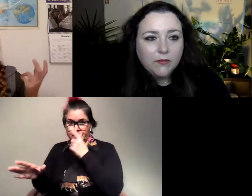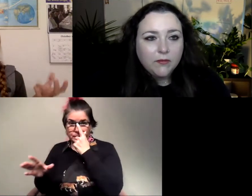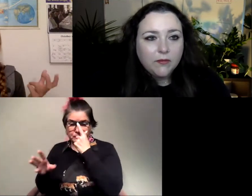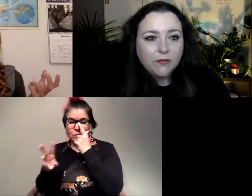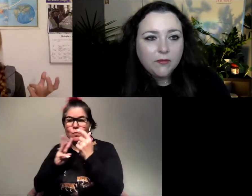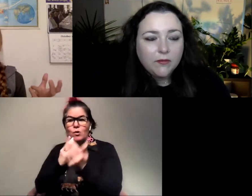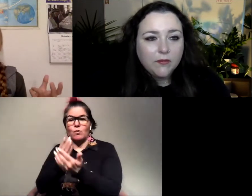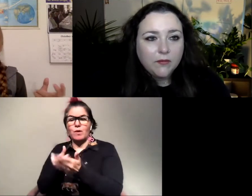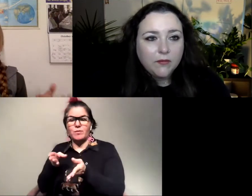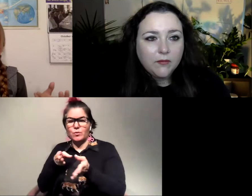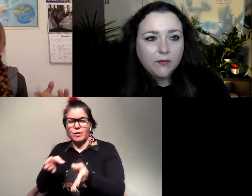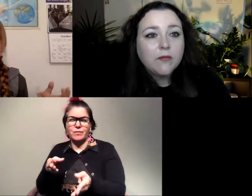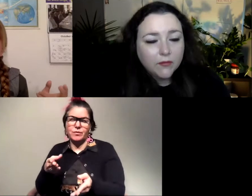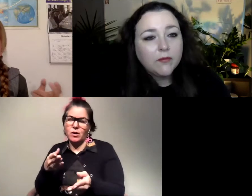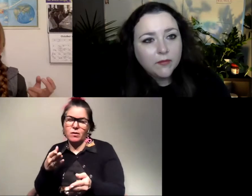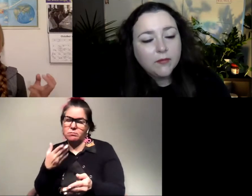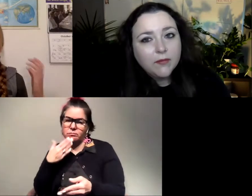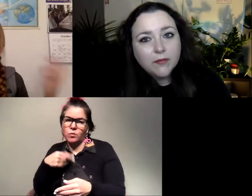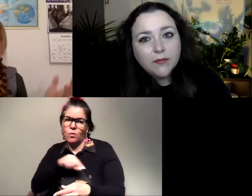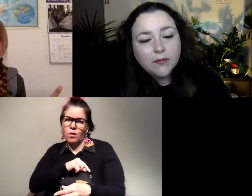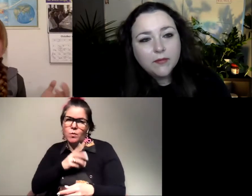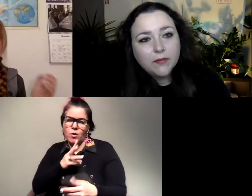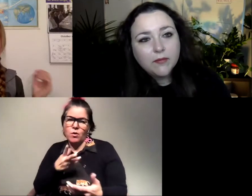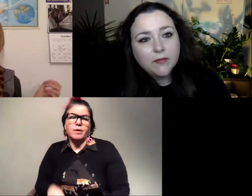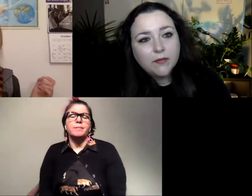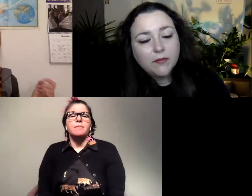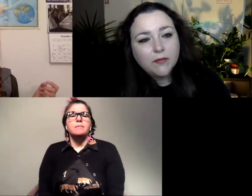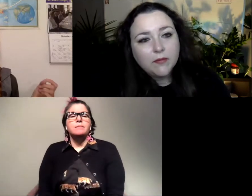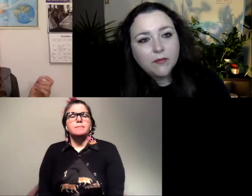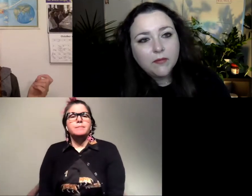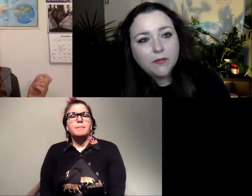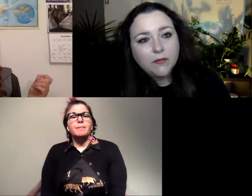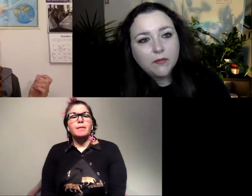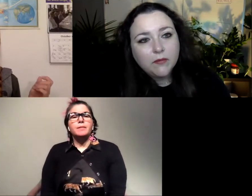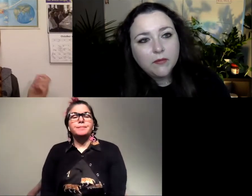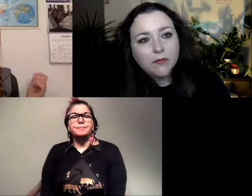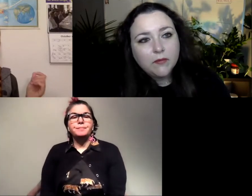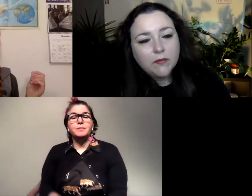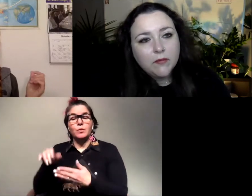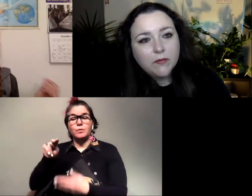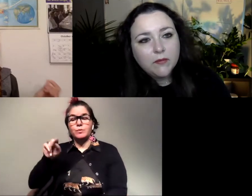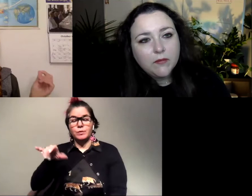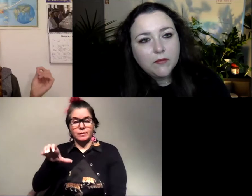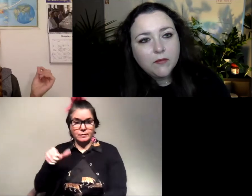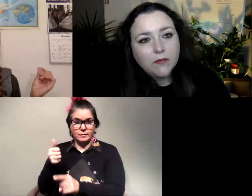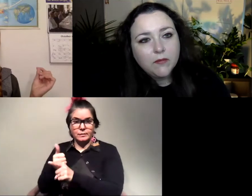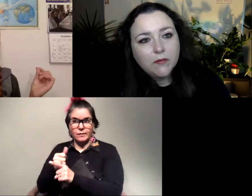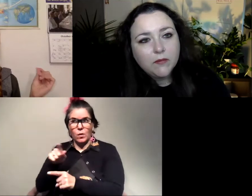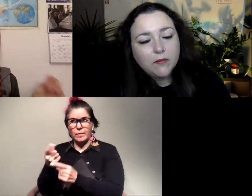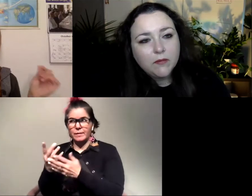river, it's really good quality water. And because of that, the city of New York only